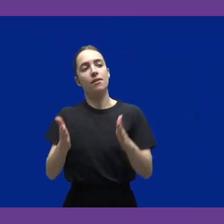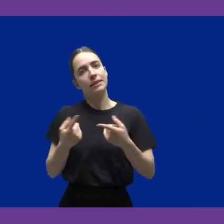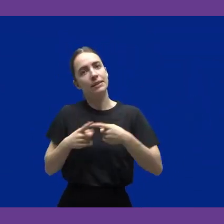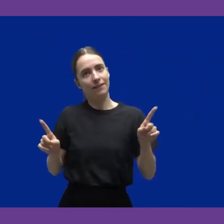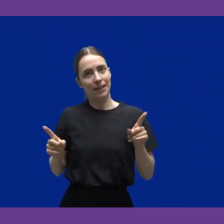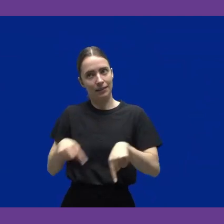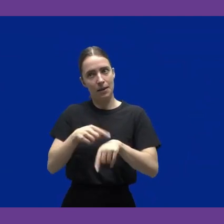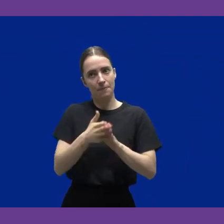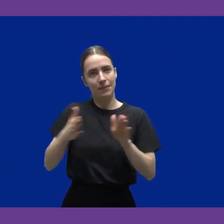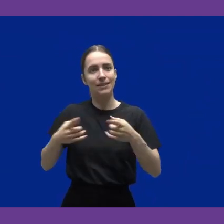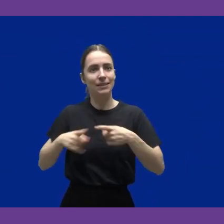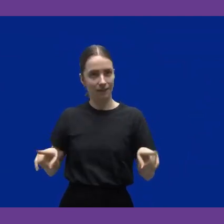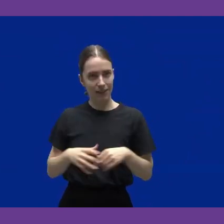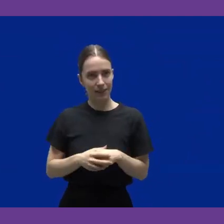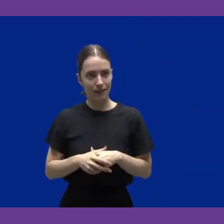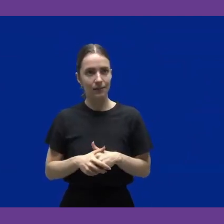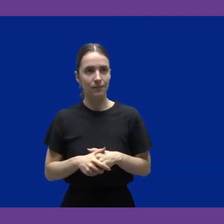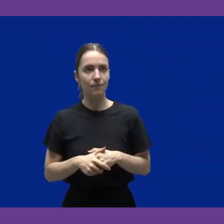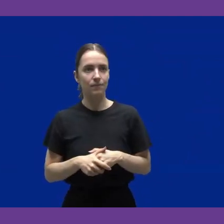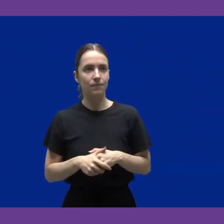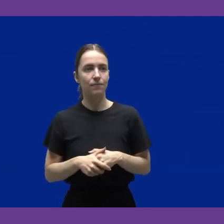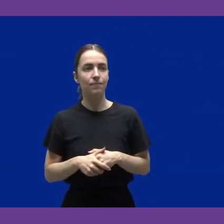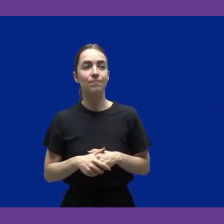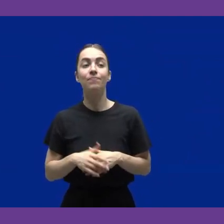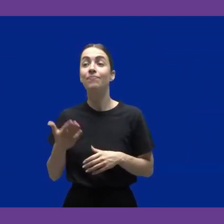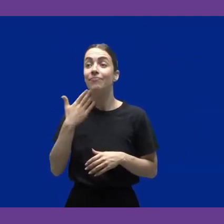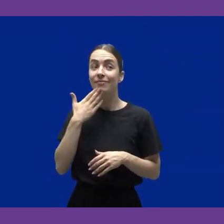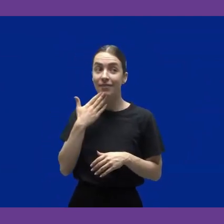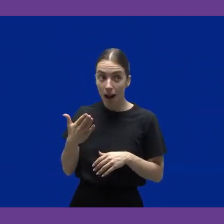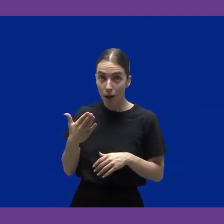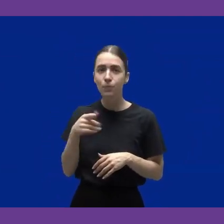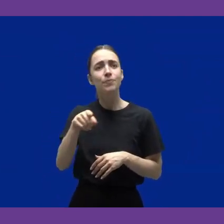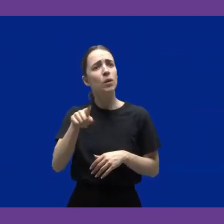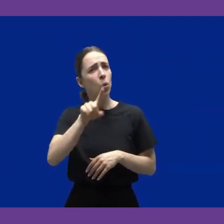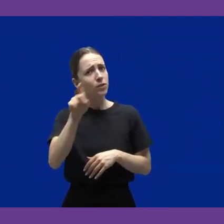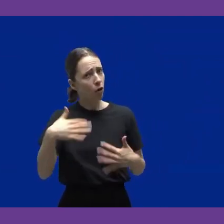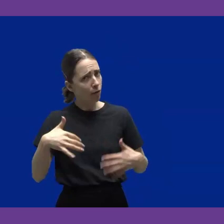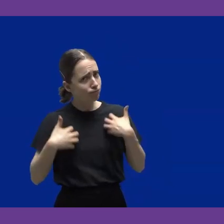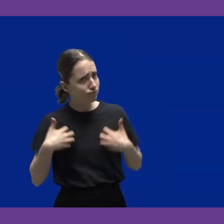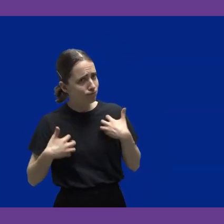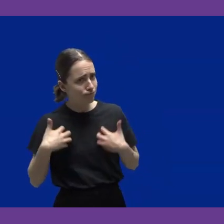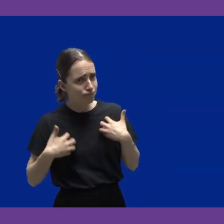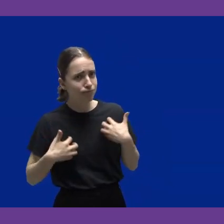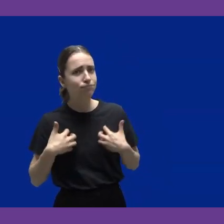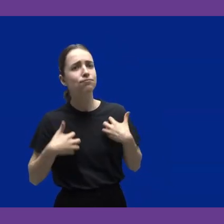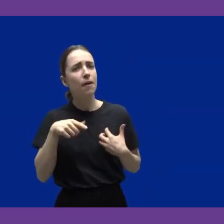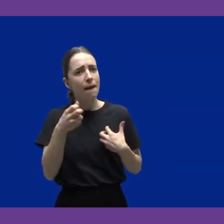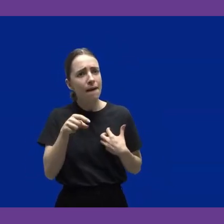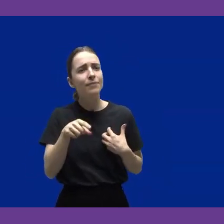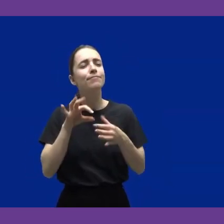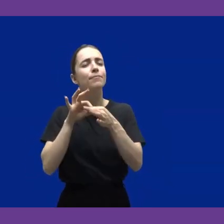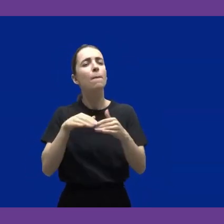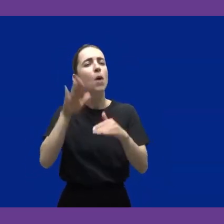Thank you very much. We have another interesting question about hearing technologies and avoid interferences with assistive